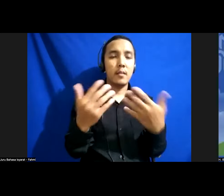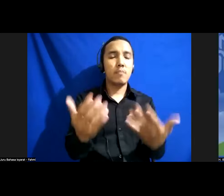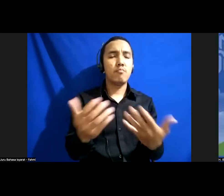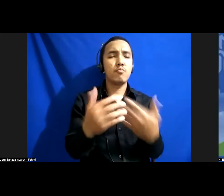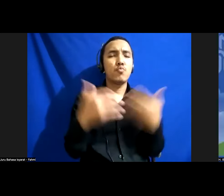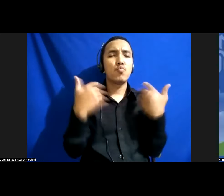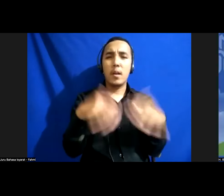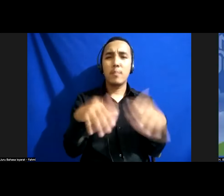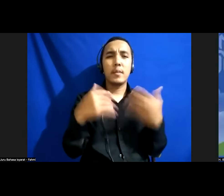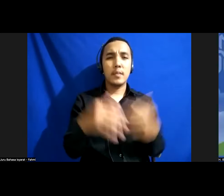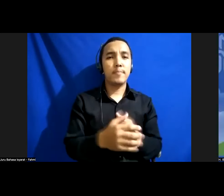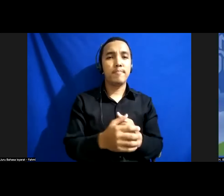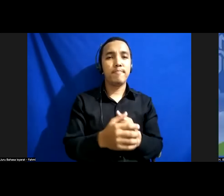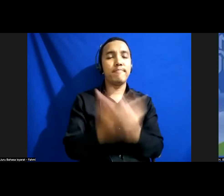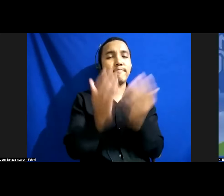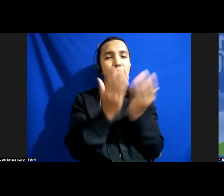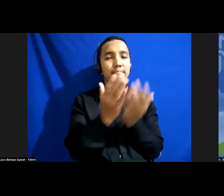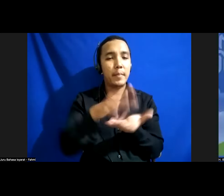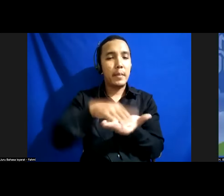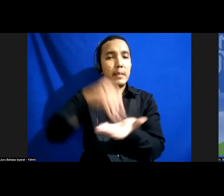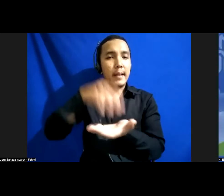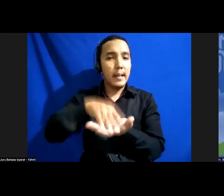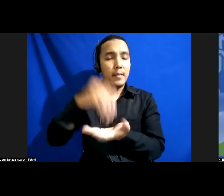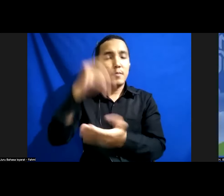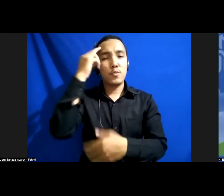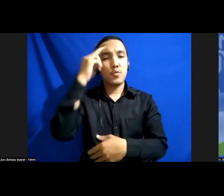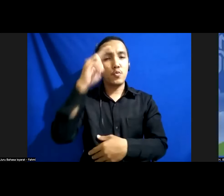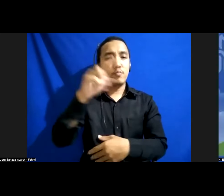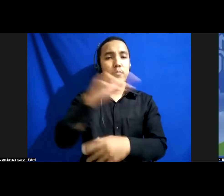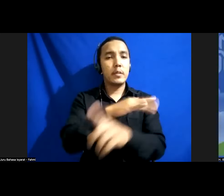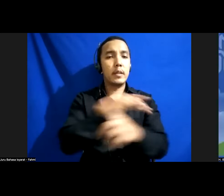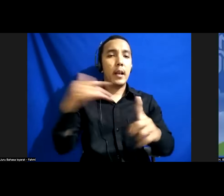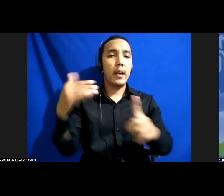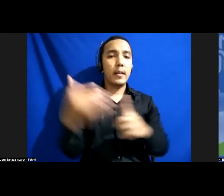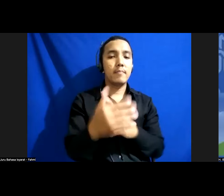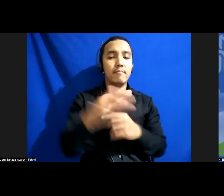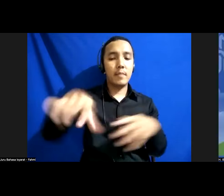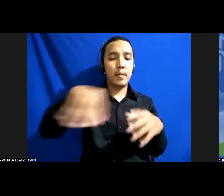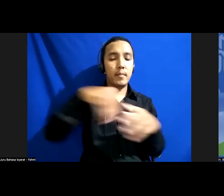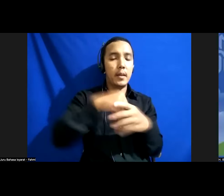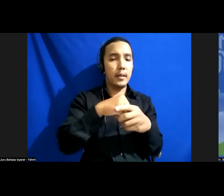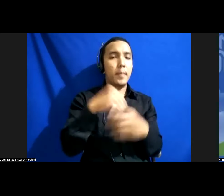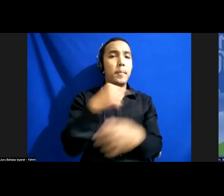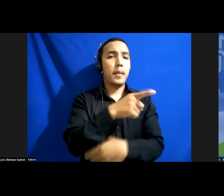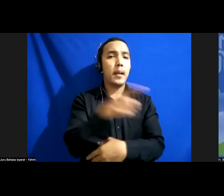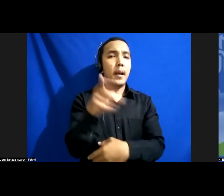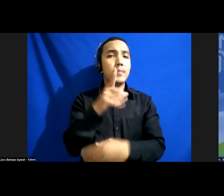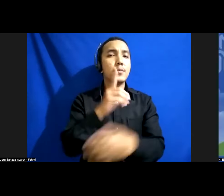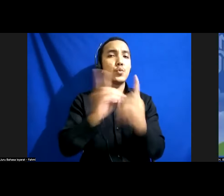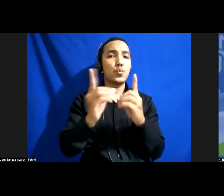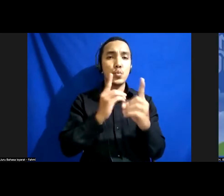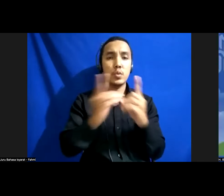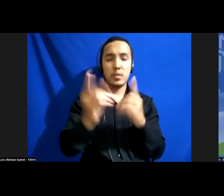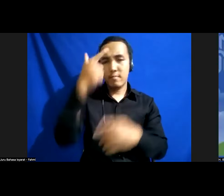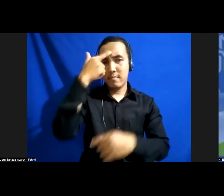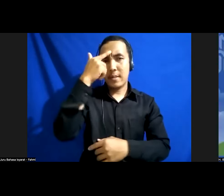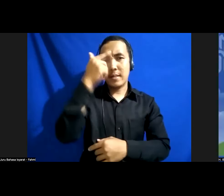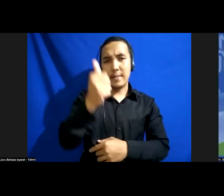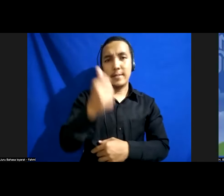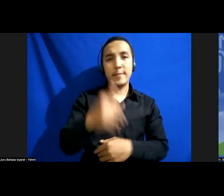more extraordinary is the learnings that the community has gotten. So involving them in the smart discussions, in the